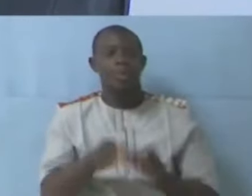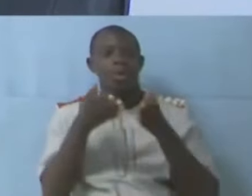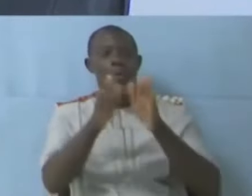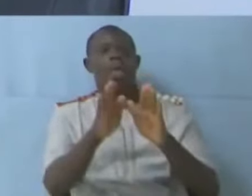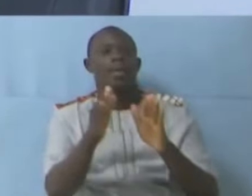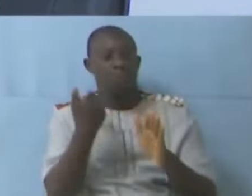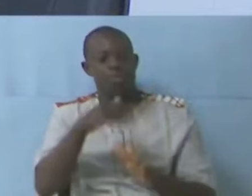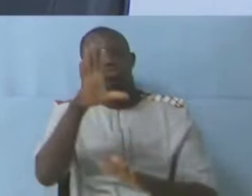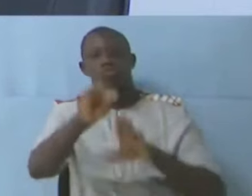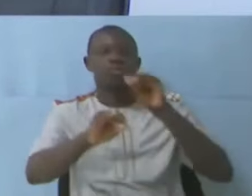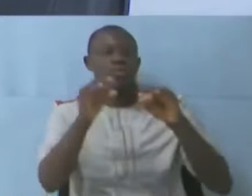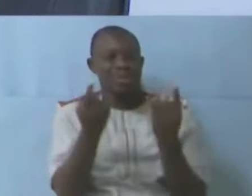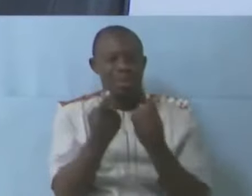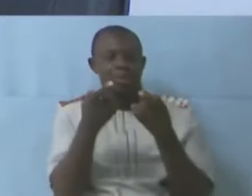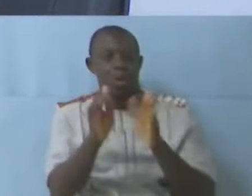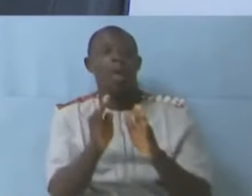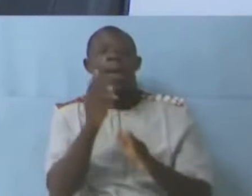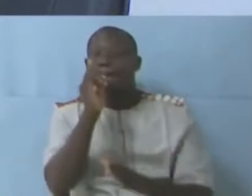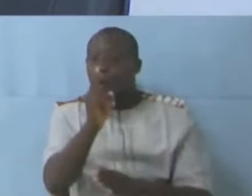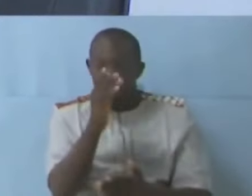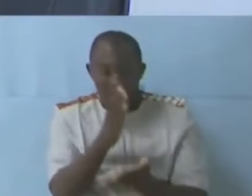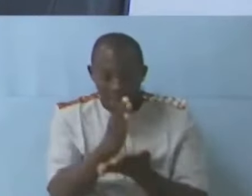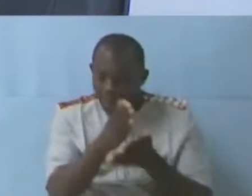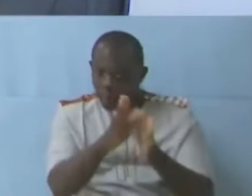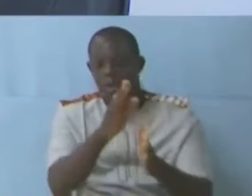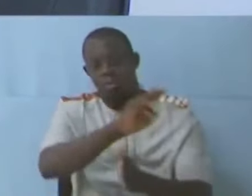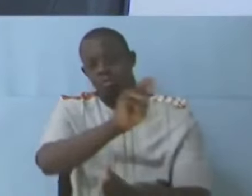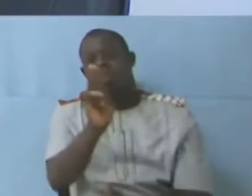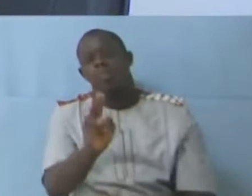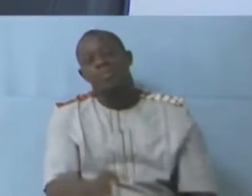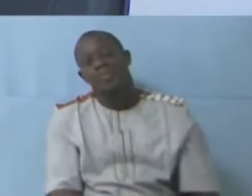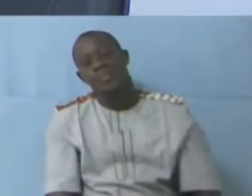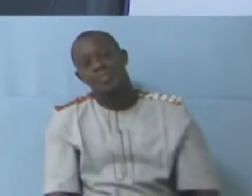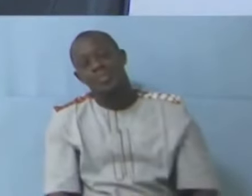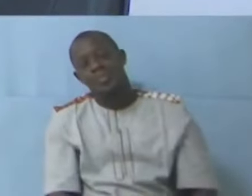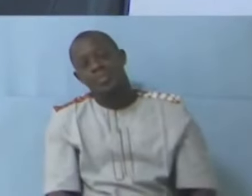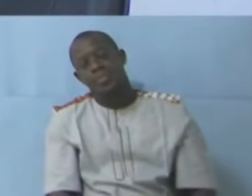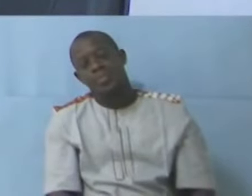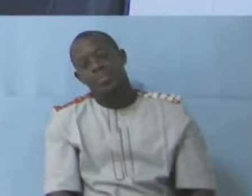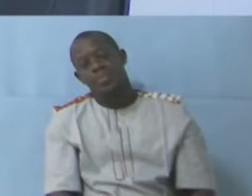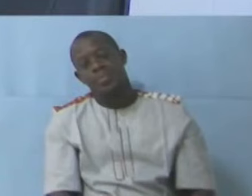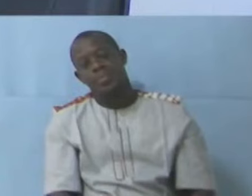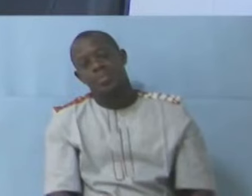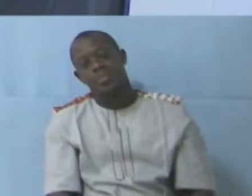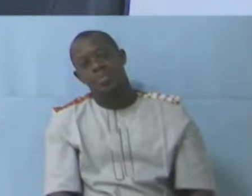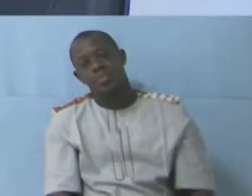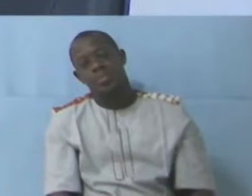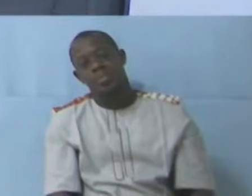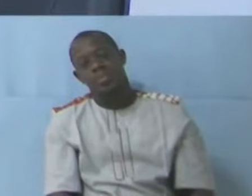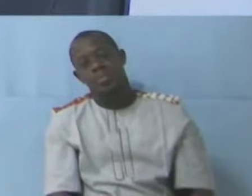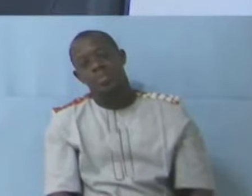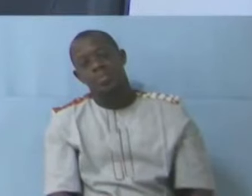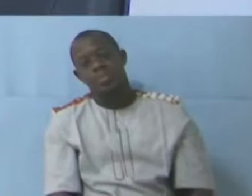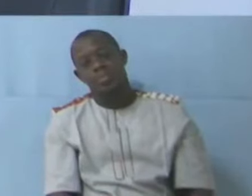defé but warta neké nonu. That's what how they used to do it, but it should not be like that. So buñ ma